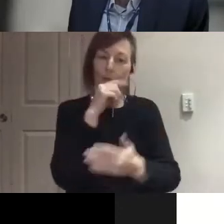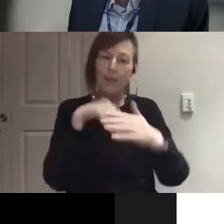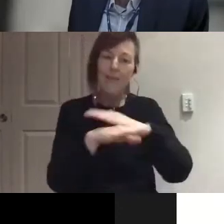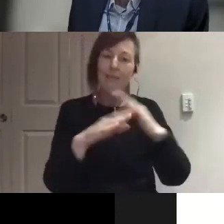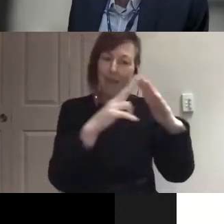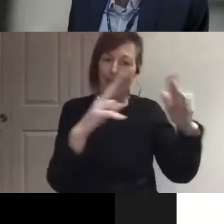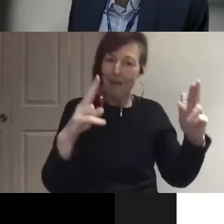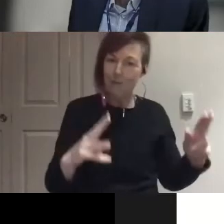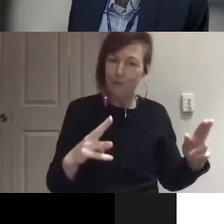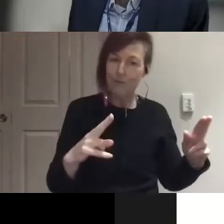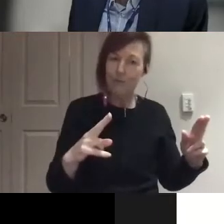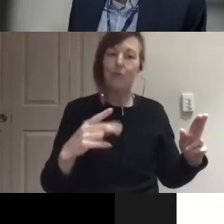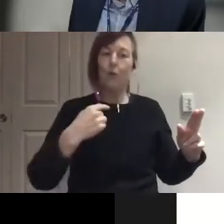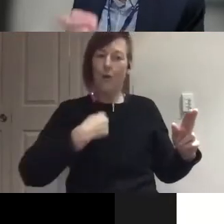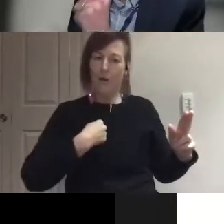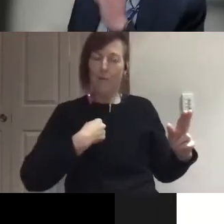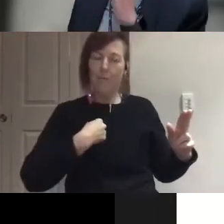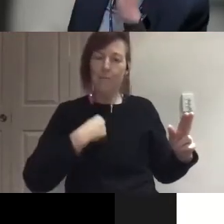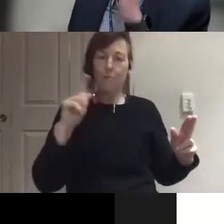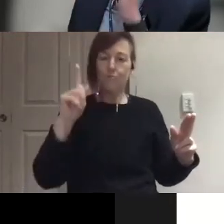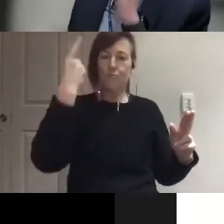house, e.g. somebody who was at school